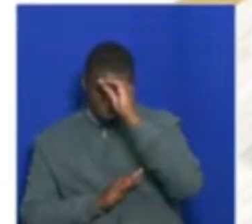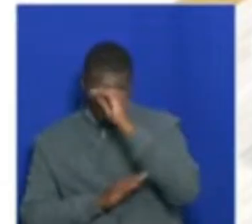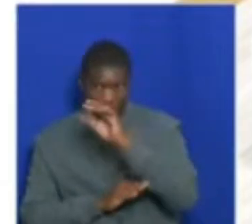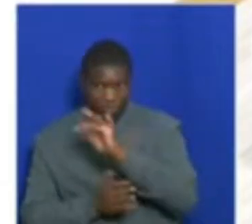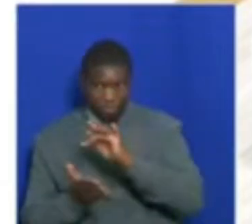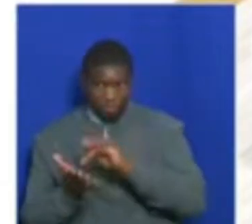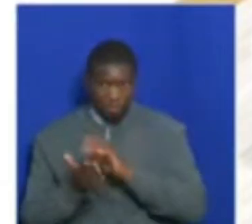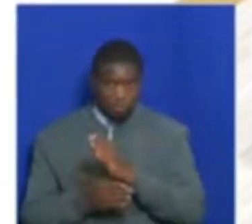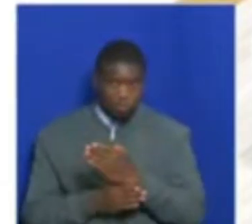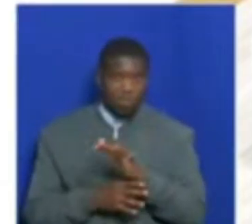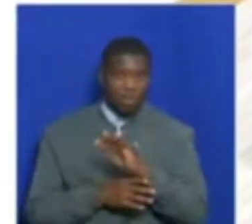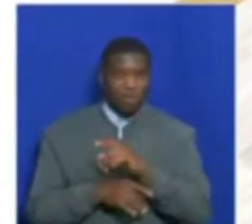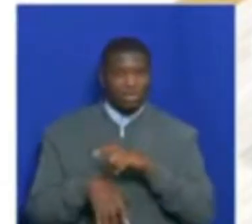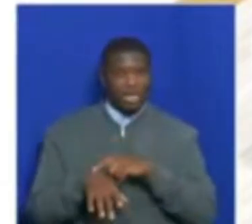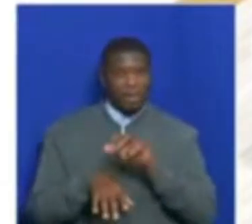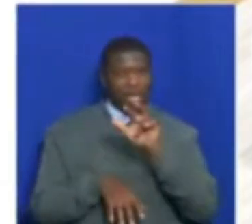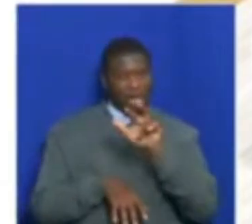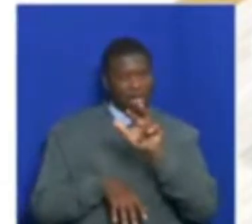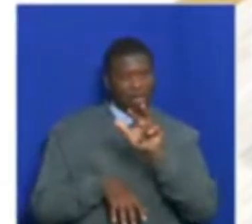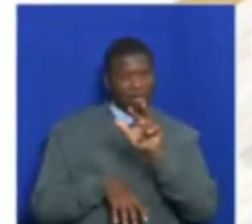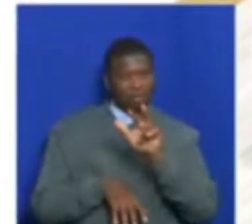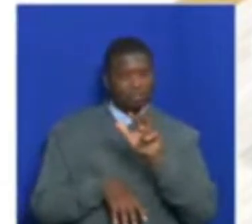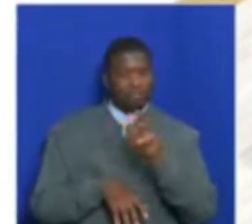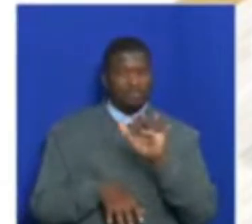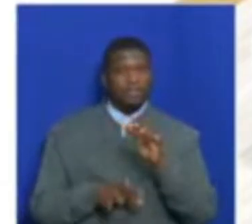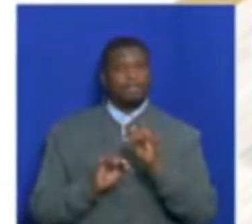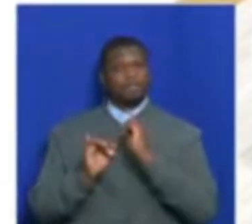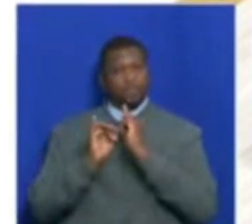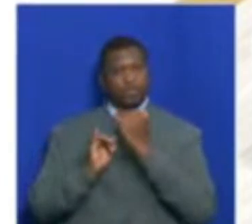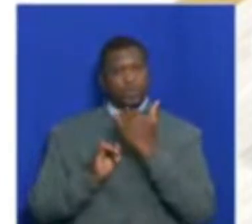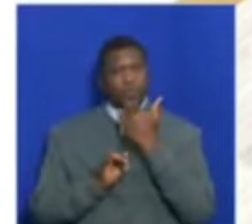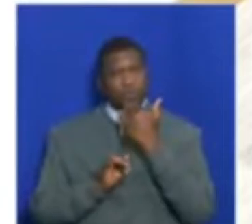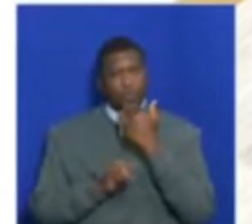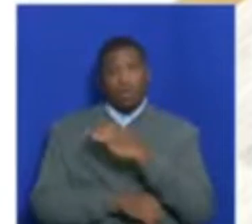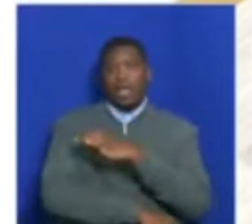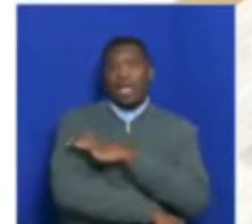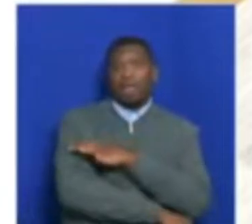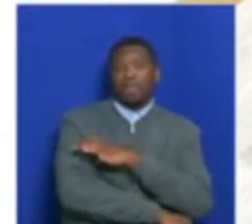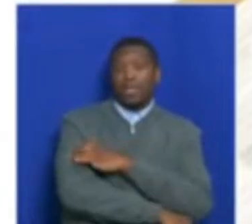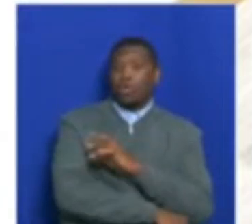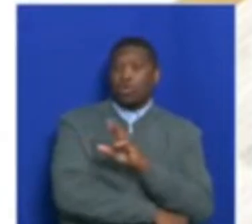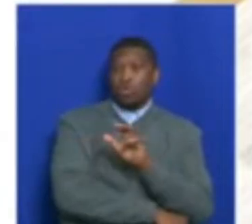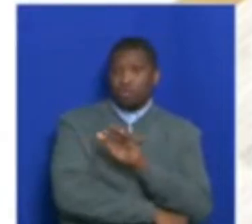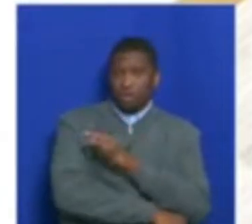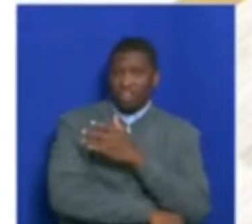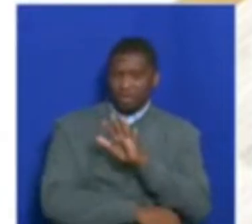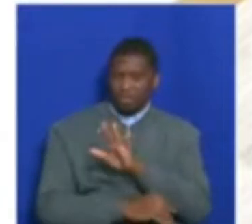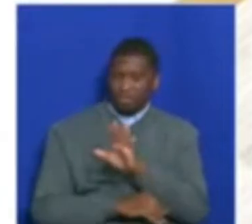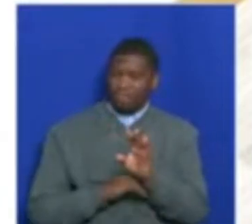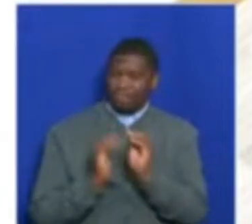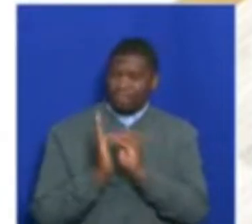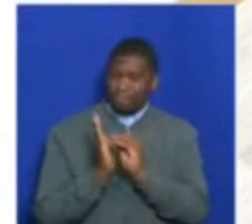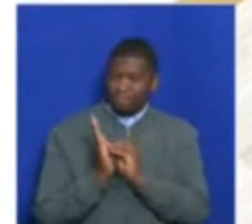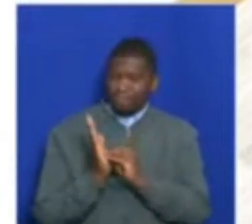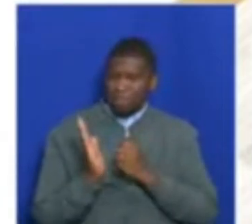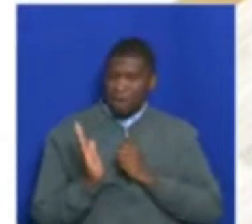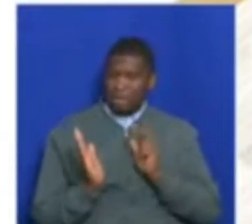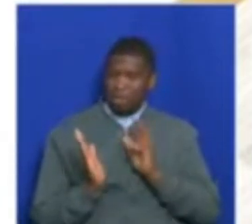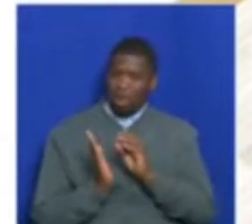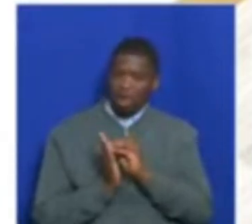o'clock. I was interviewed by Captain Ruplal, who then recorded my statement. I also handed all the shell